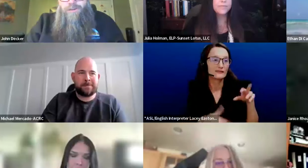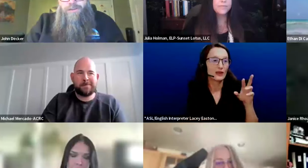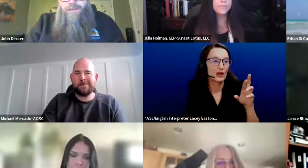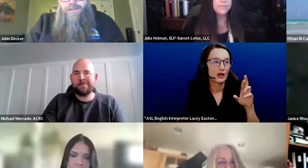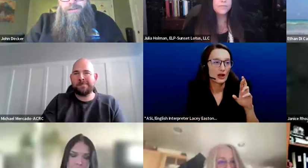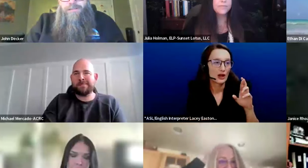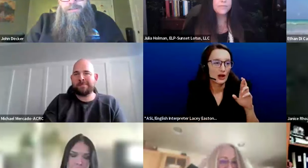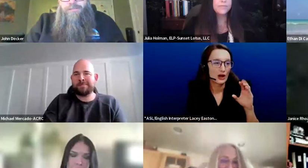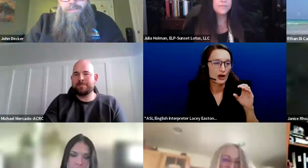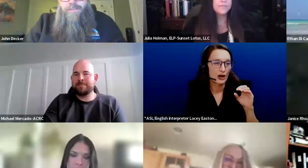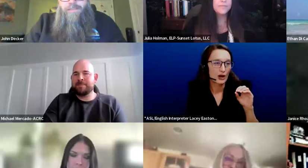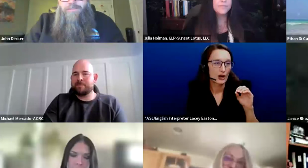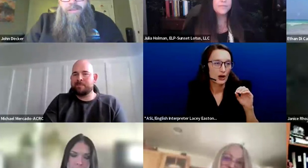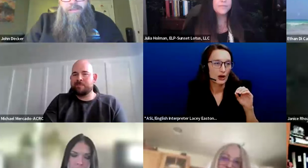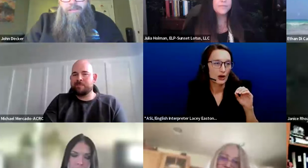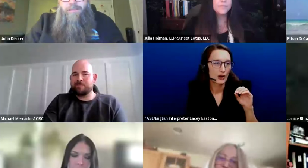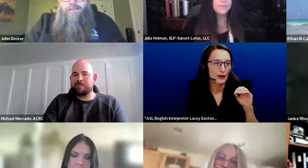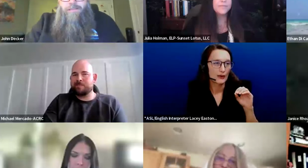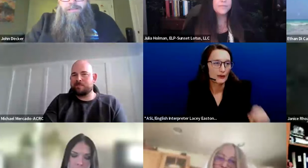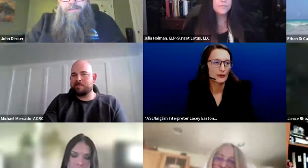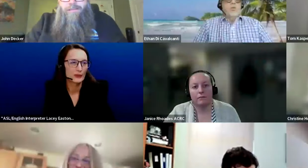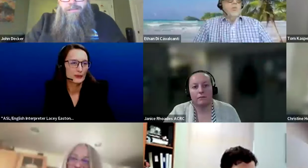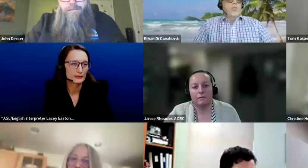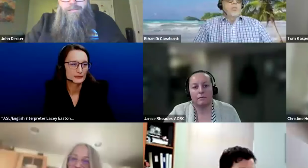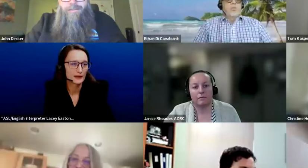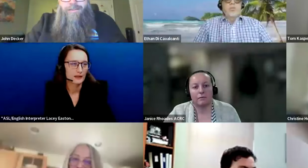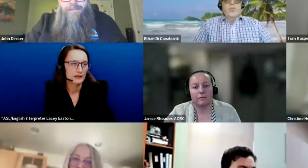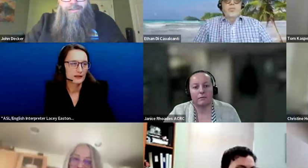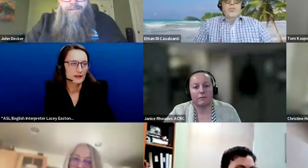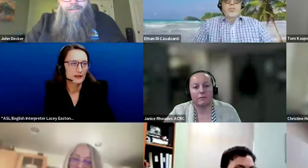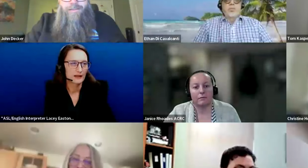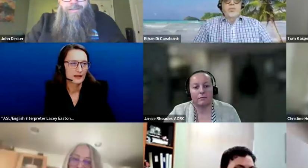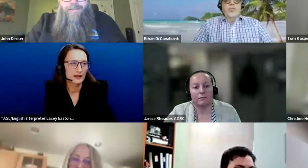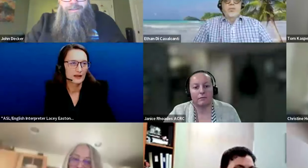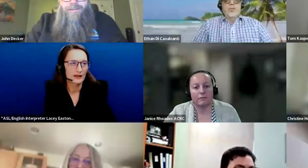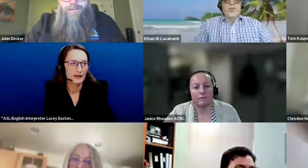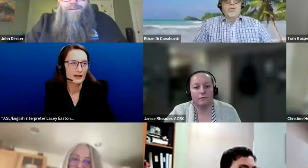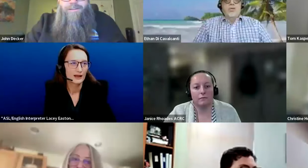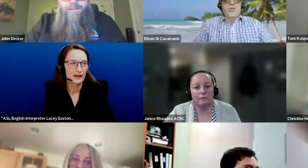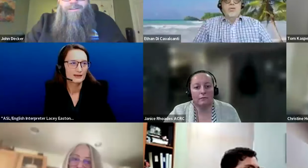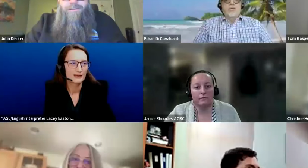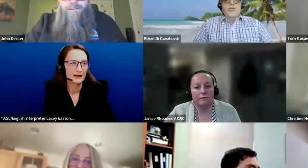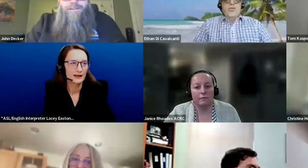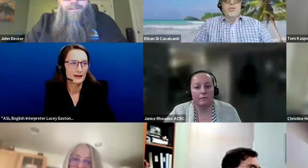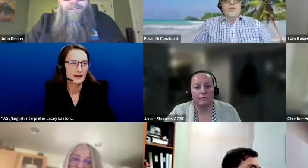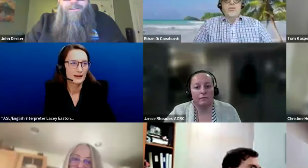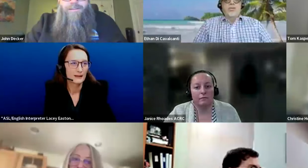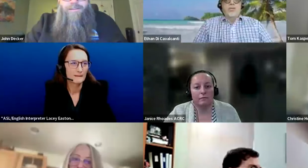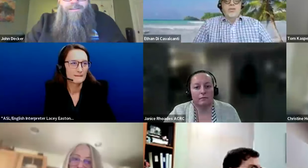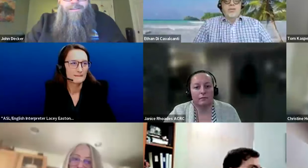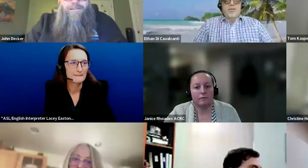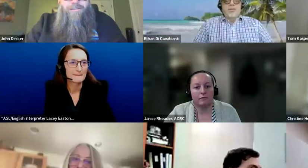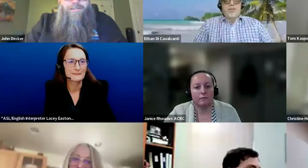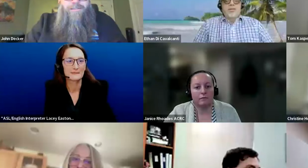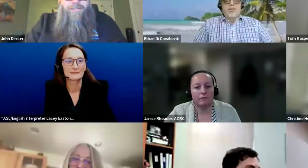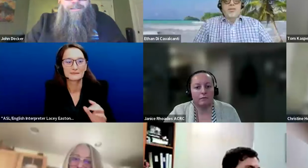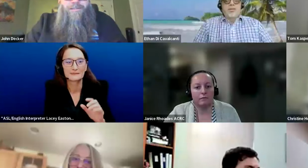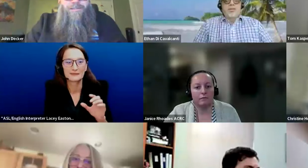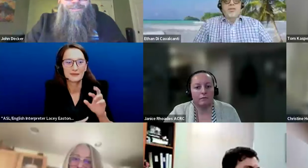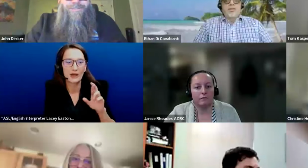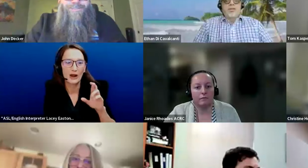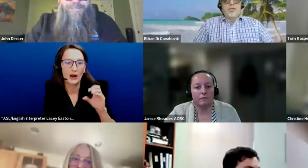share about the event yesterday? Absolutely, John. Thank you. I am just super excited. My